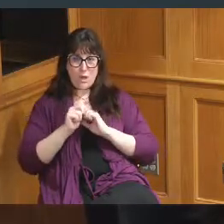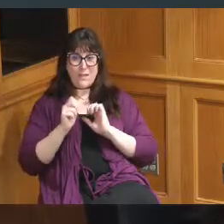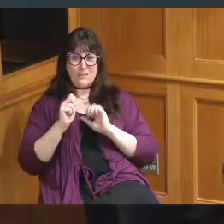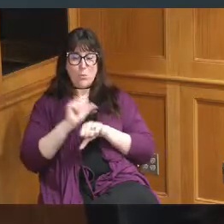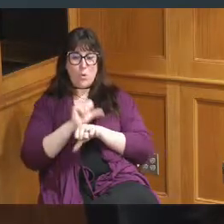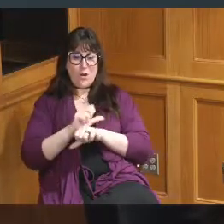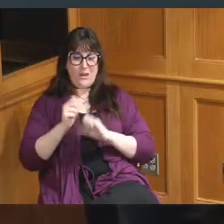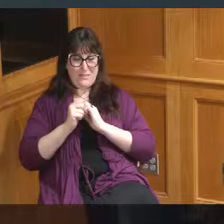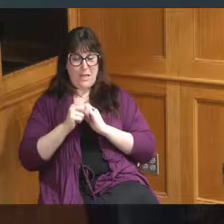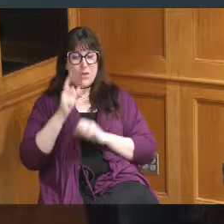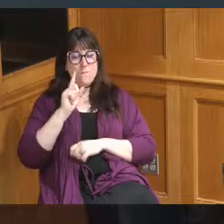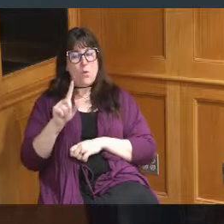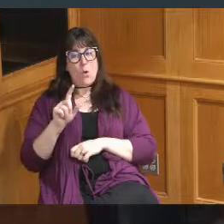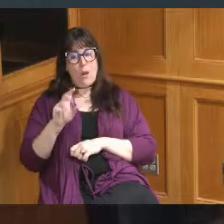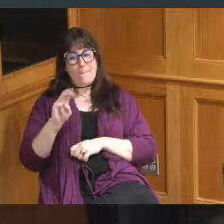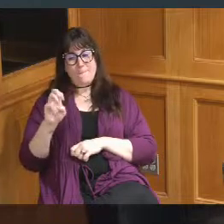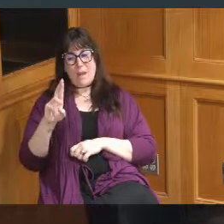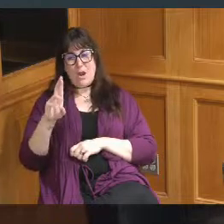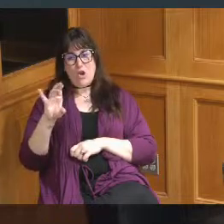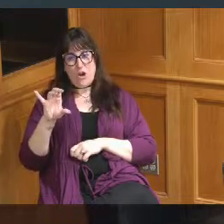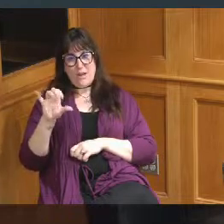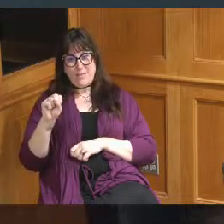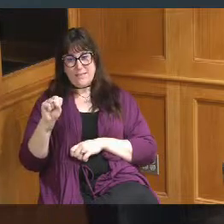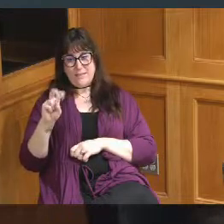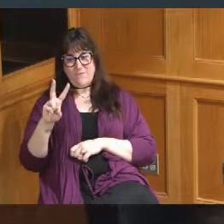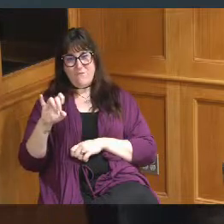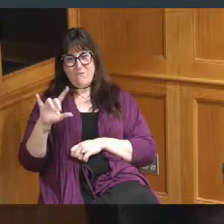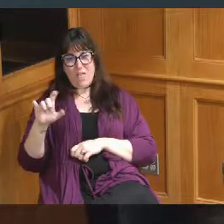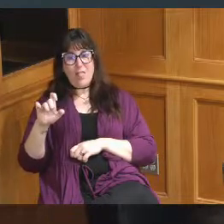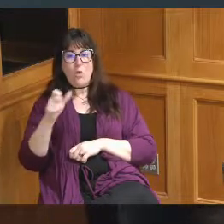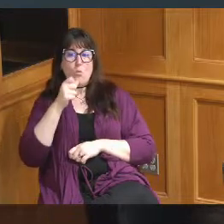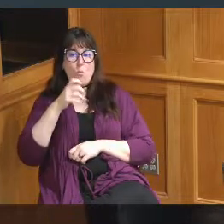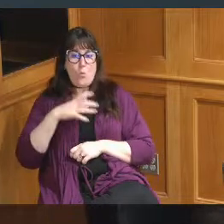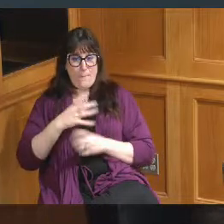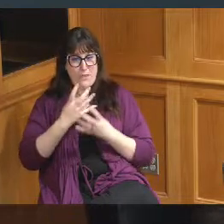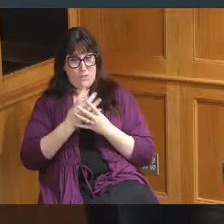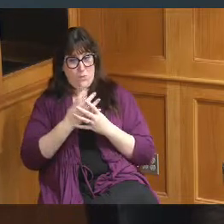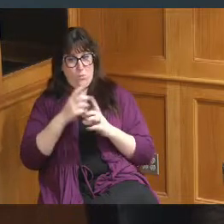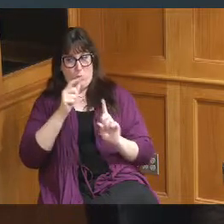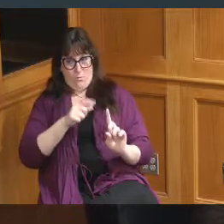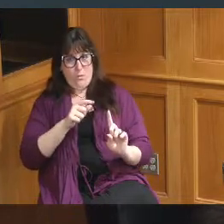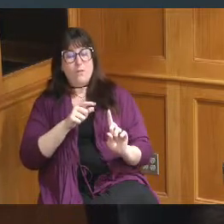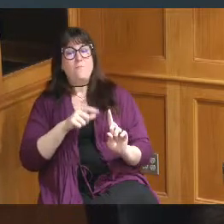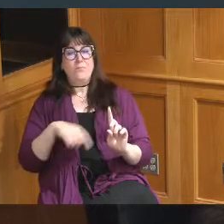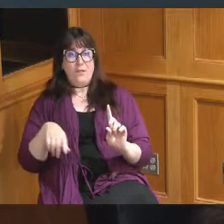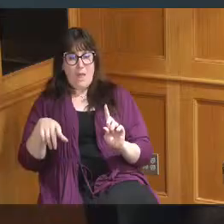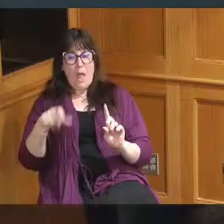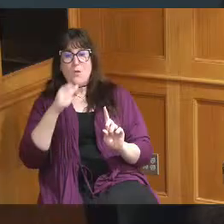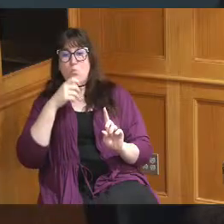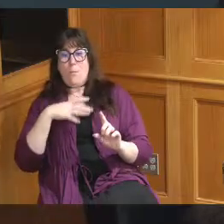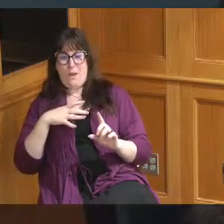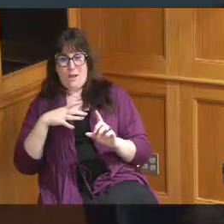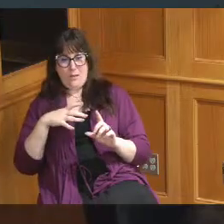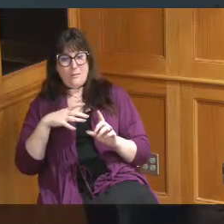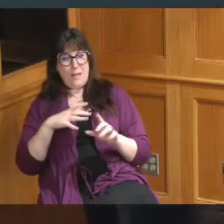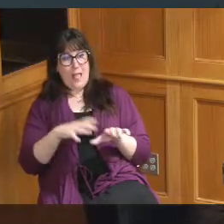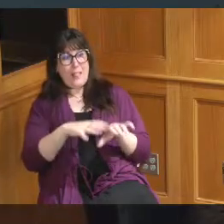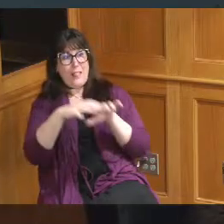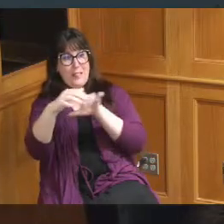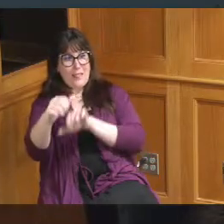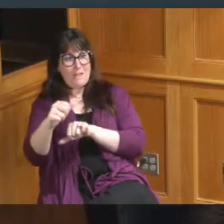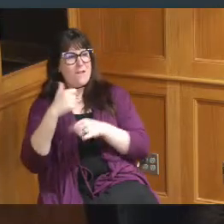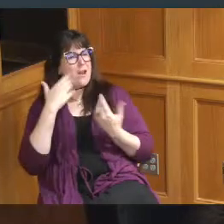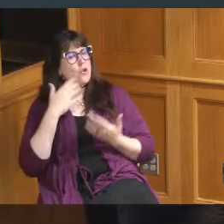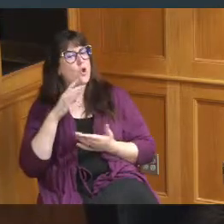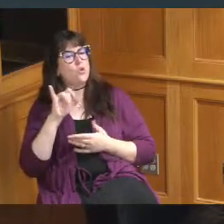Women's Reformatory. And they have a special program up there where when the women come out, they're trained in, I don't know if James is